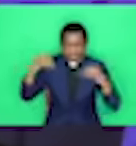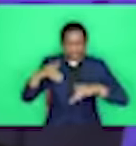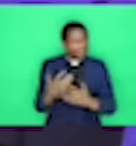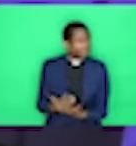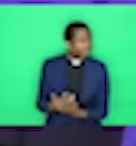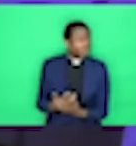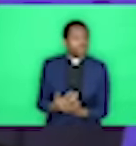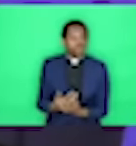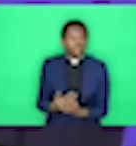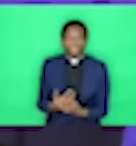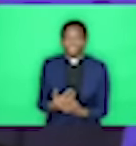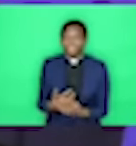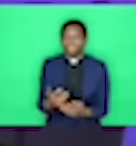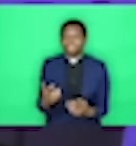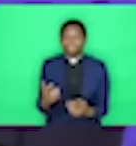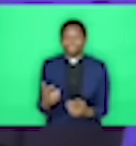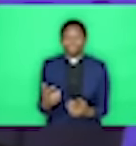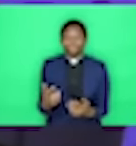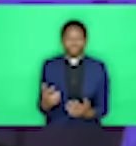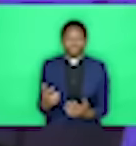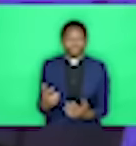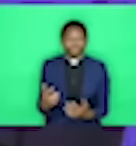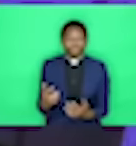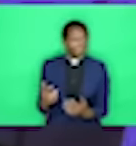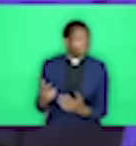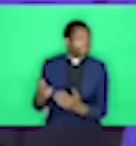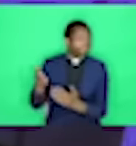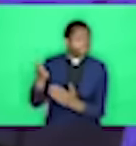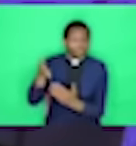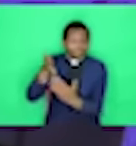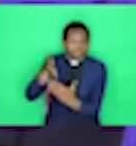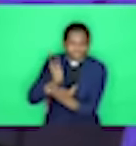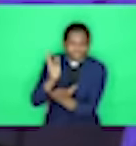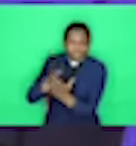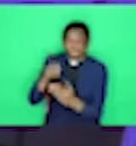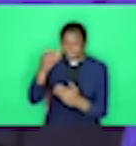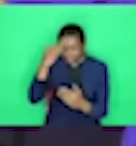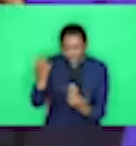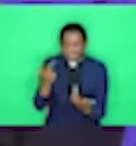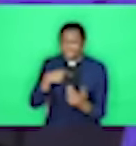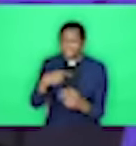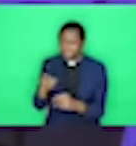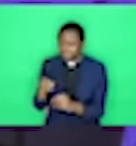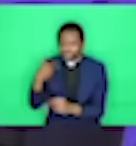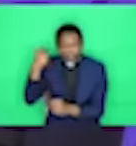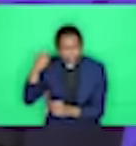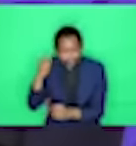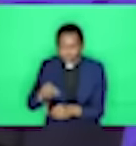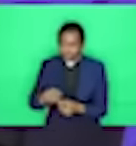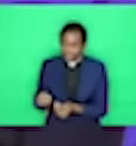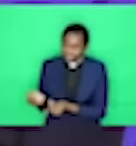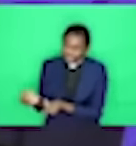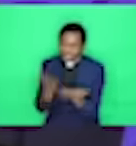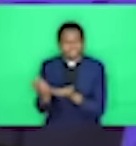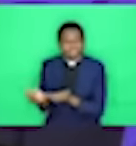industry. Why are we still exporting our minerals when all of us wise men